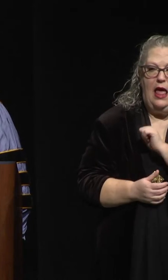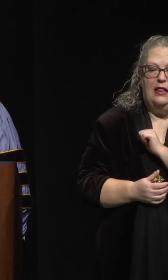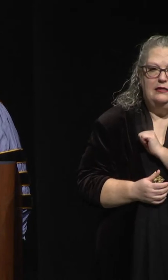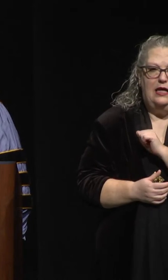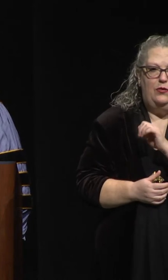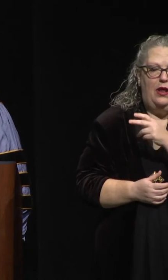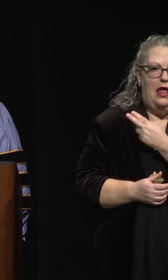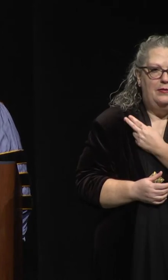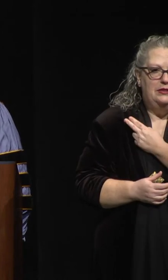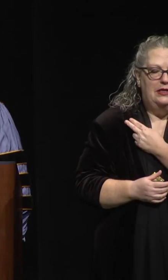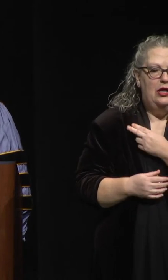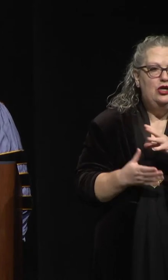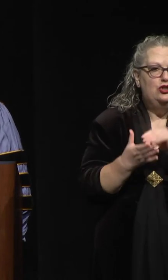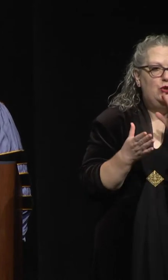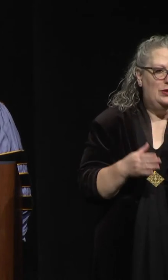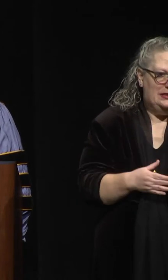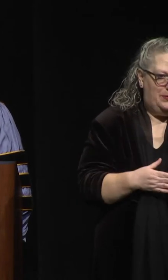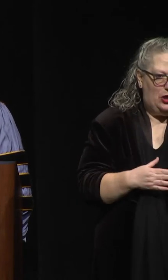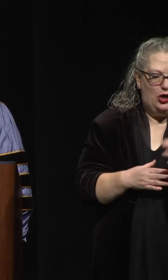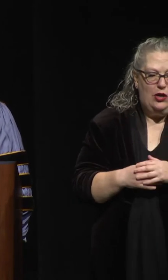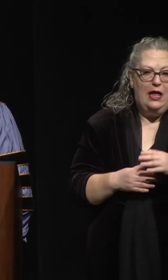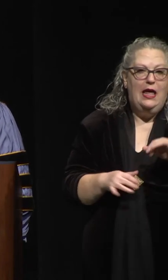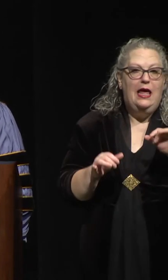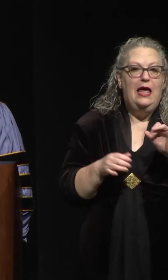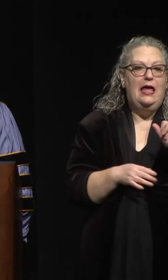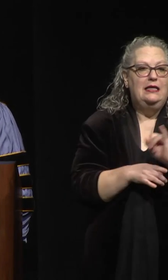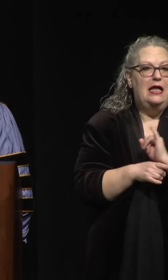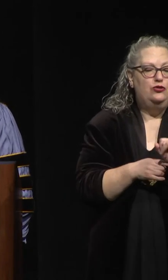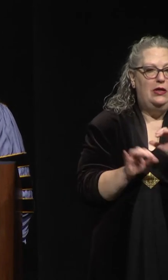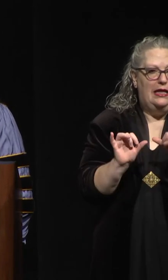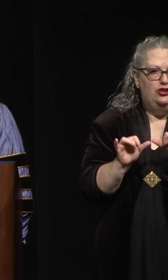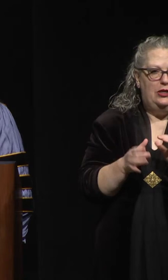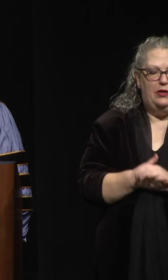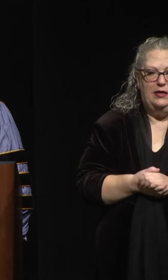Alexandra Humston, student speaker, industrial engineering,